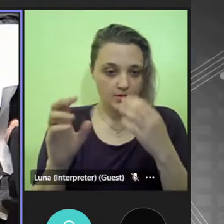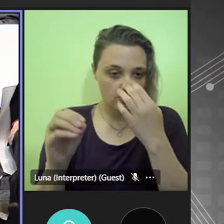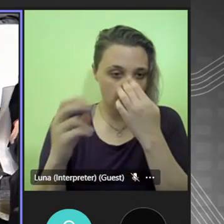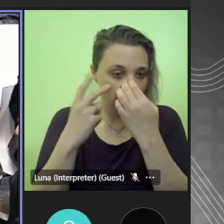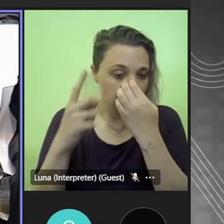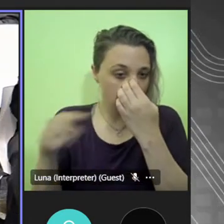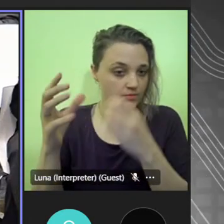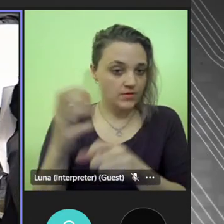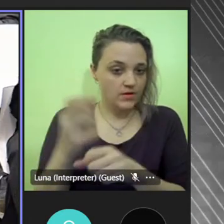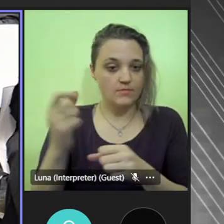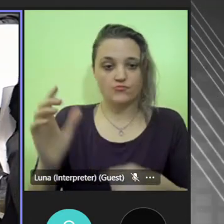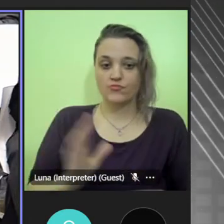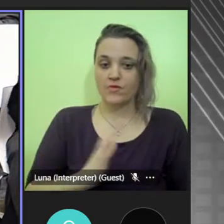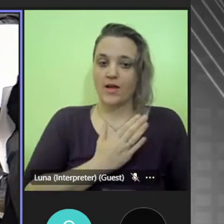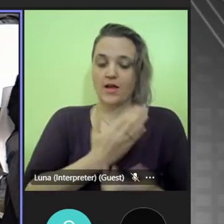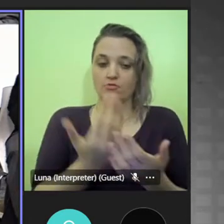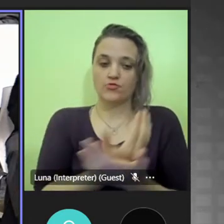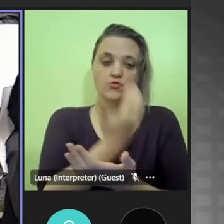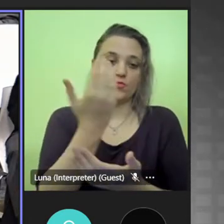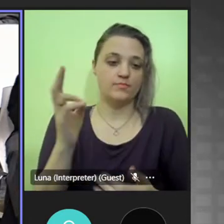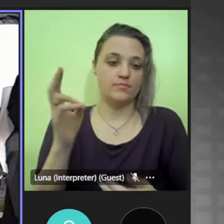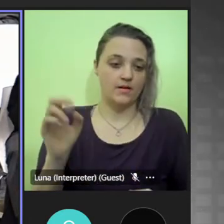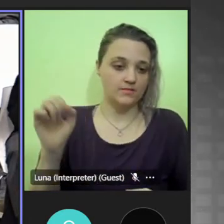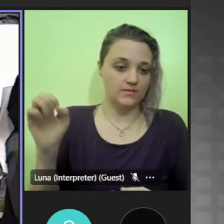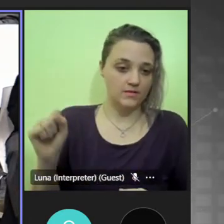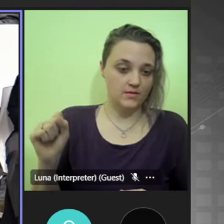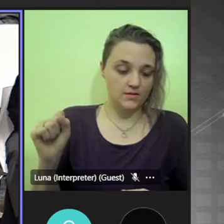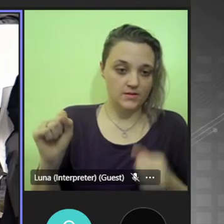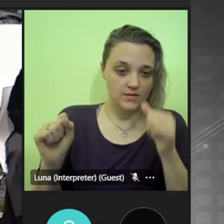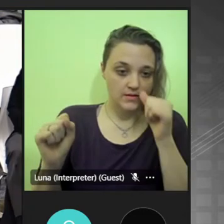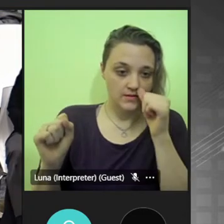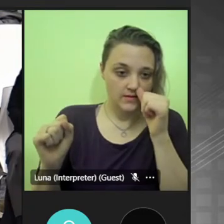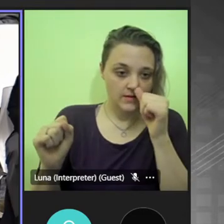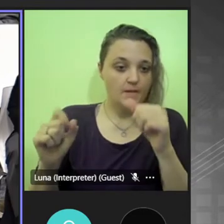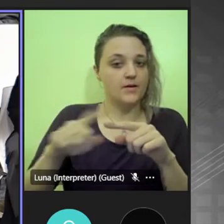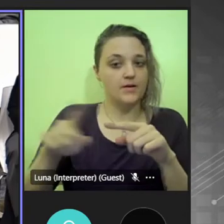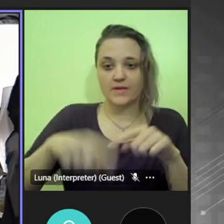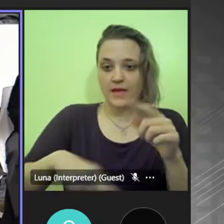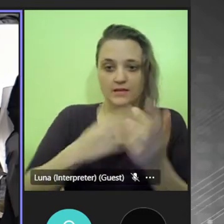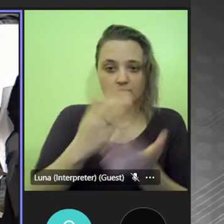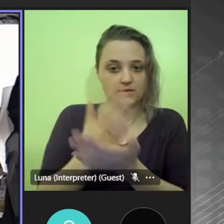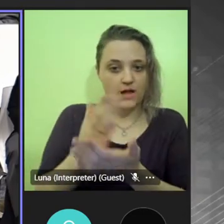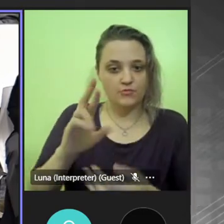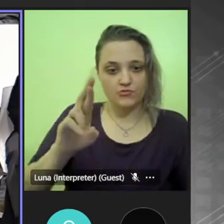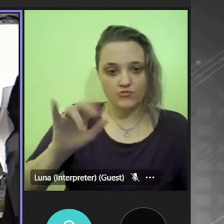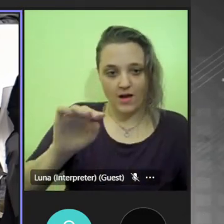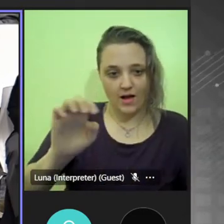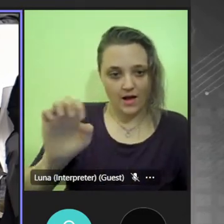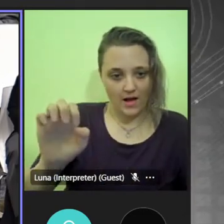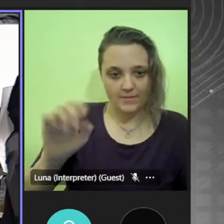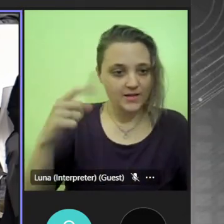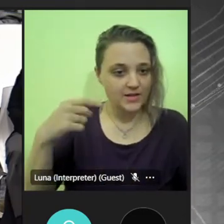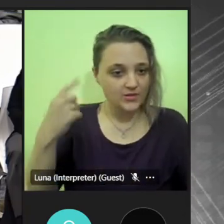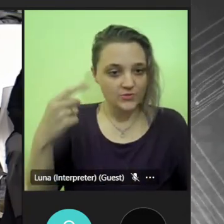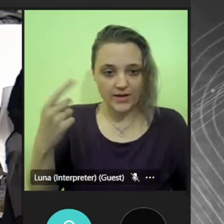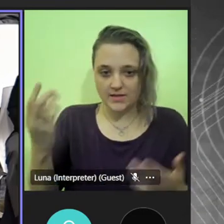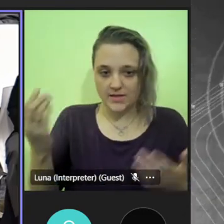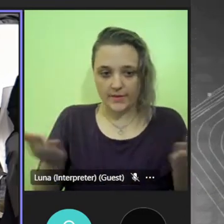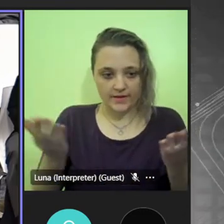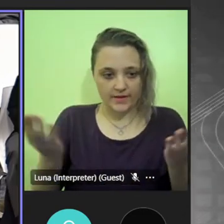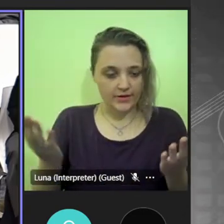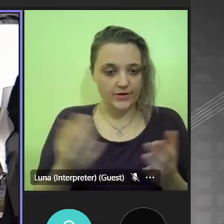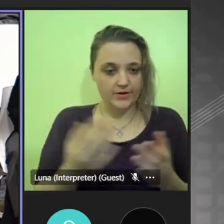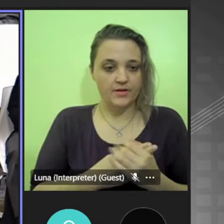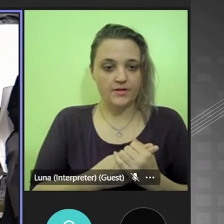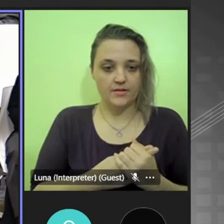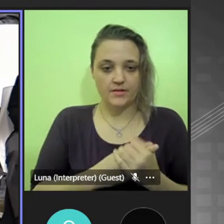Metro I see y'all buy a brand new buses brand new produce car and can't stop crime it's getting